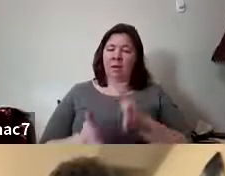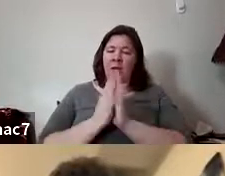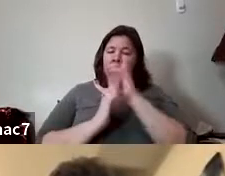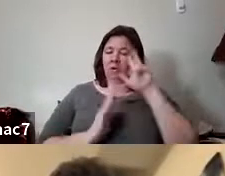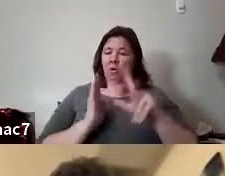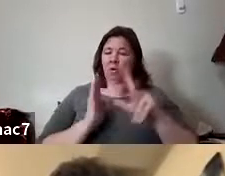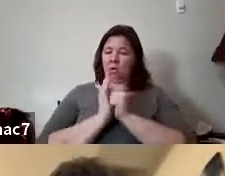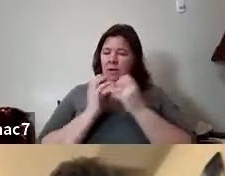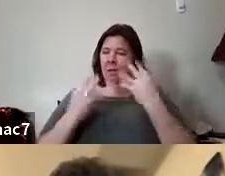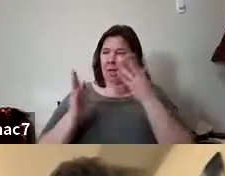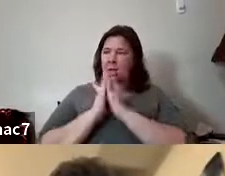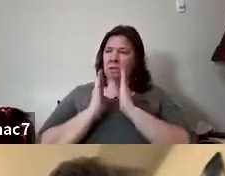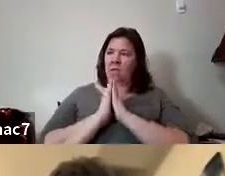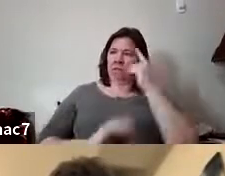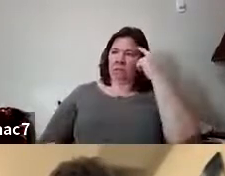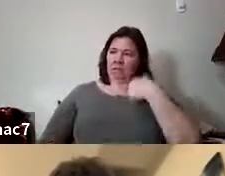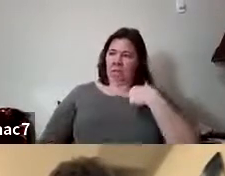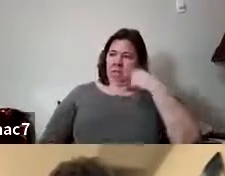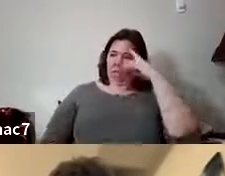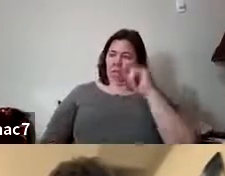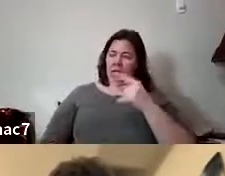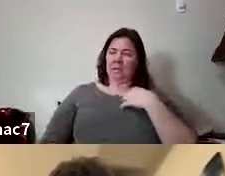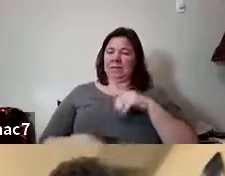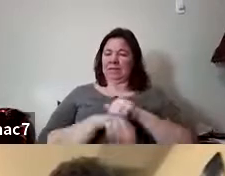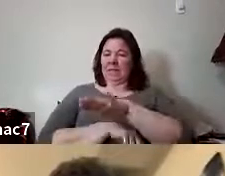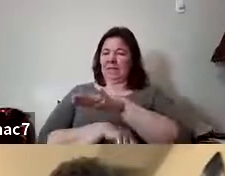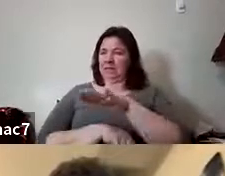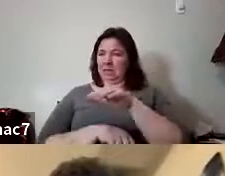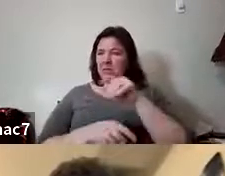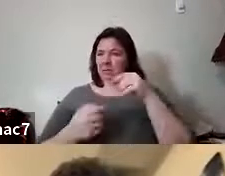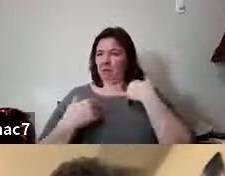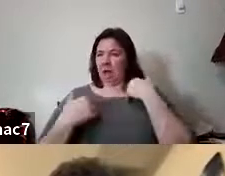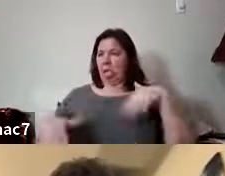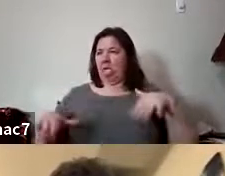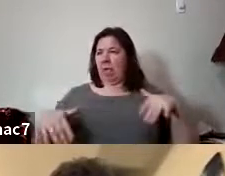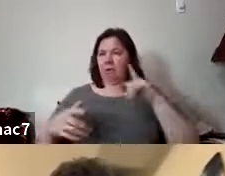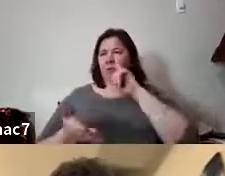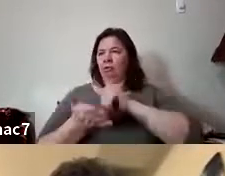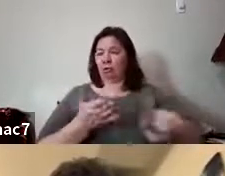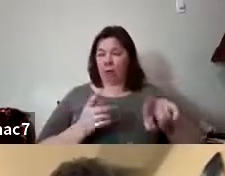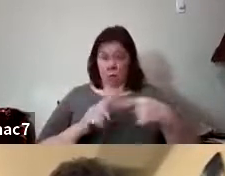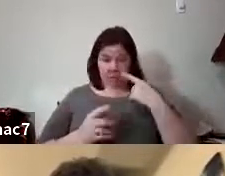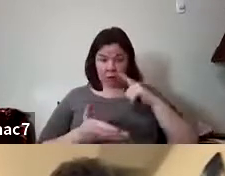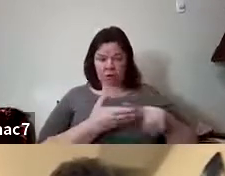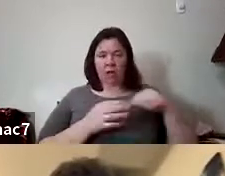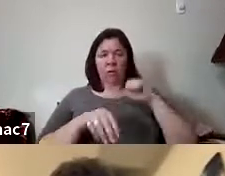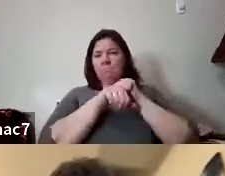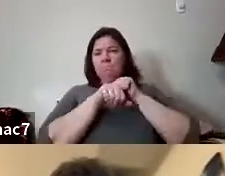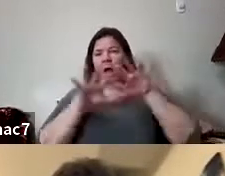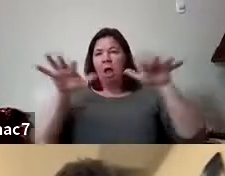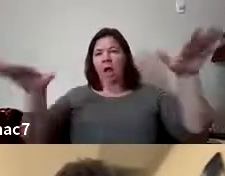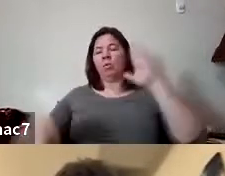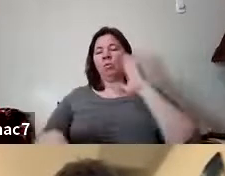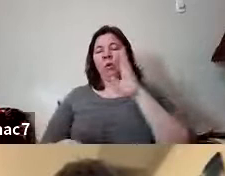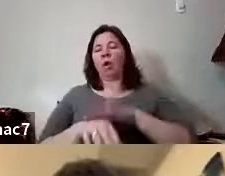People are asking me if you can please, I don't know if you have sent it already, I haven't checked, but once I have it, I'll also post it on my